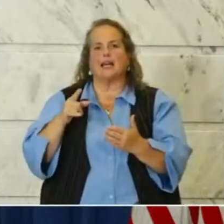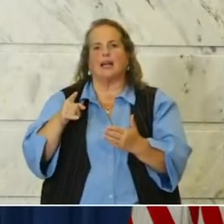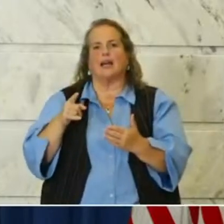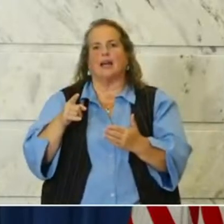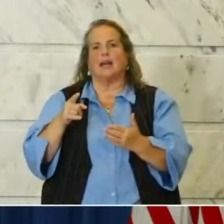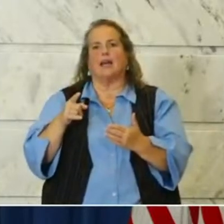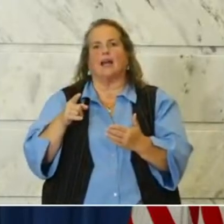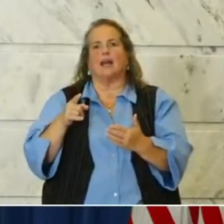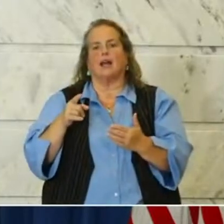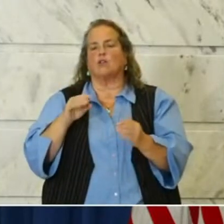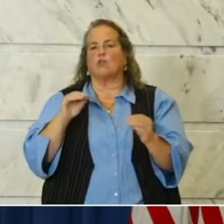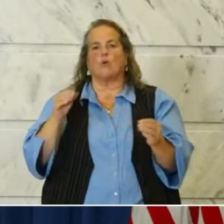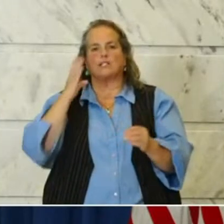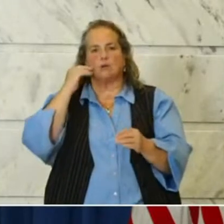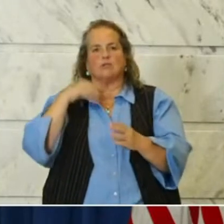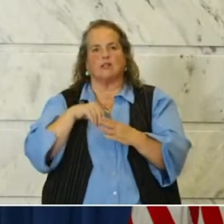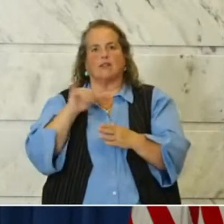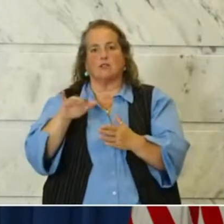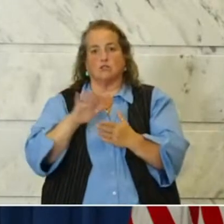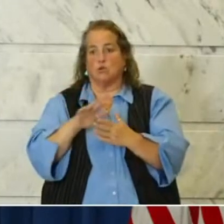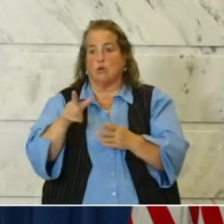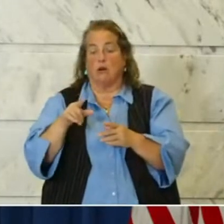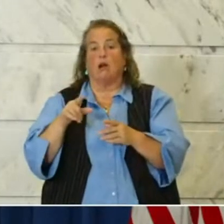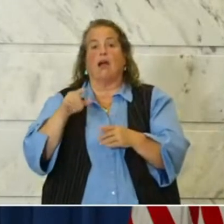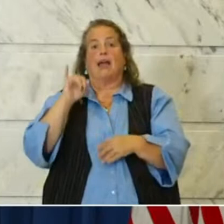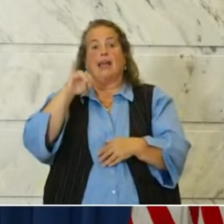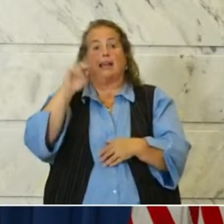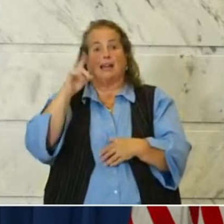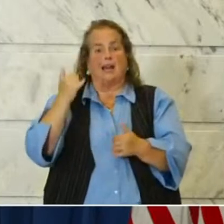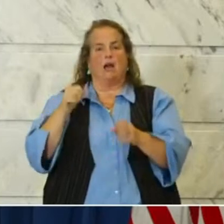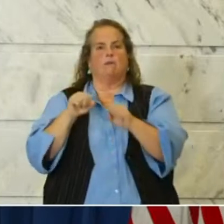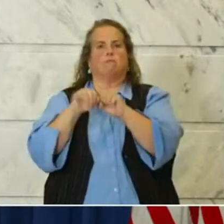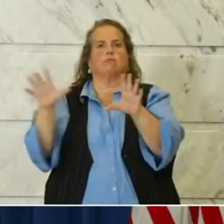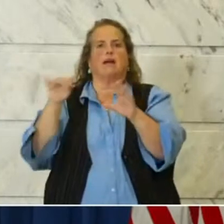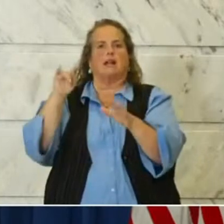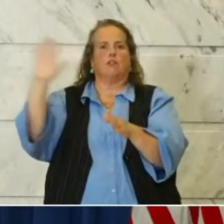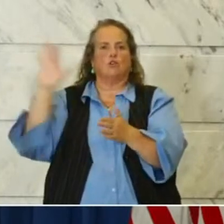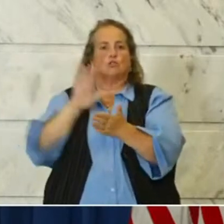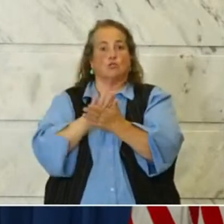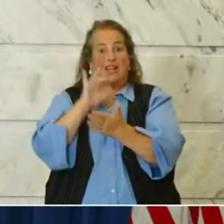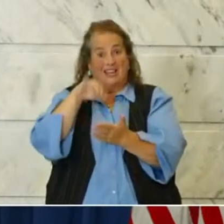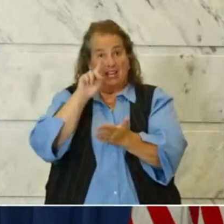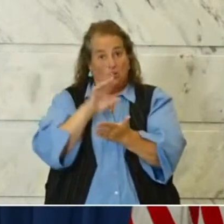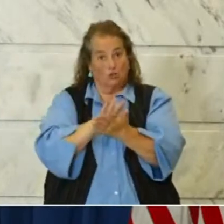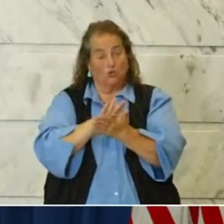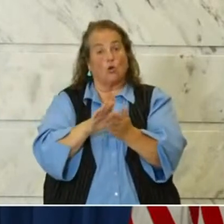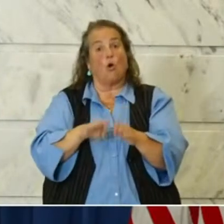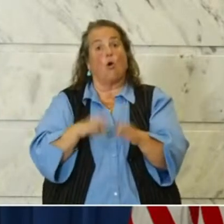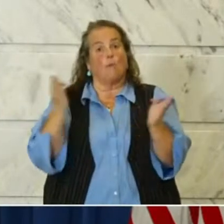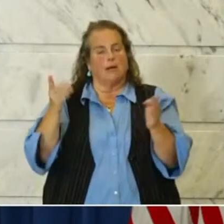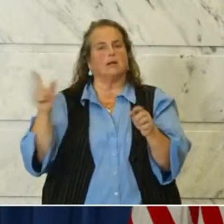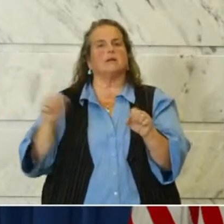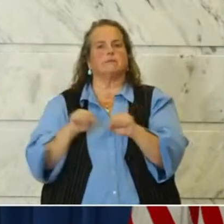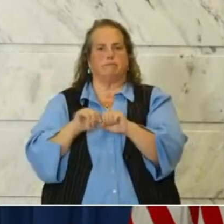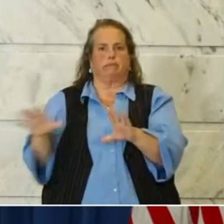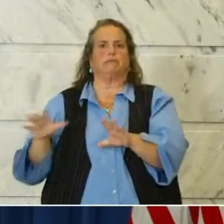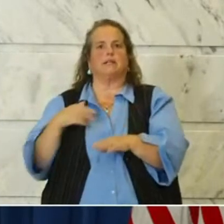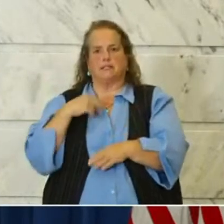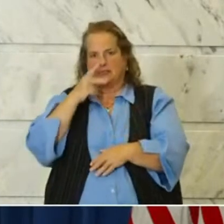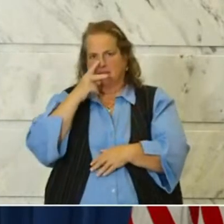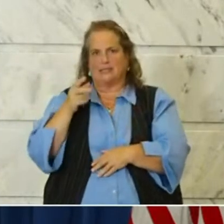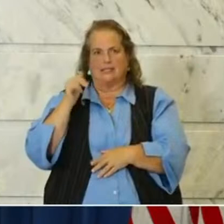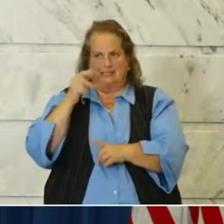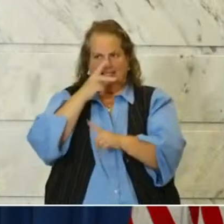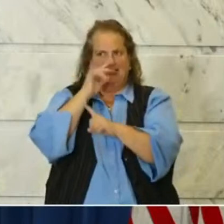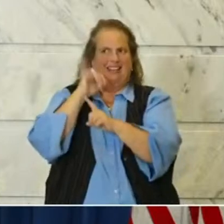another school. We're seeing some outbreaks in Indiana at some of their schools that have opened, but it'll also